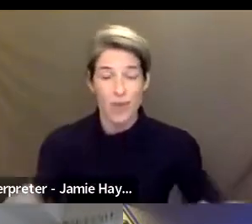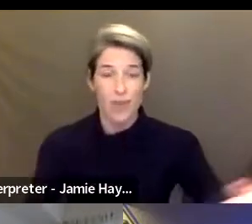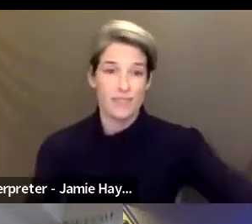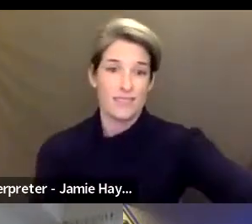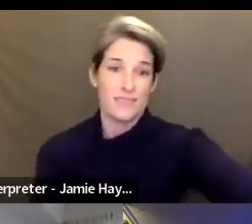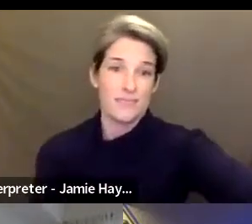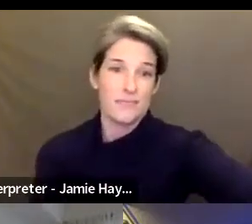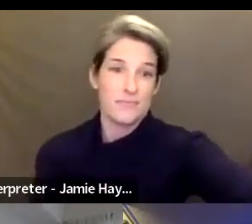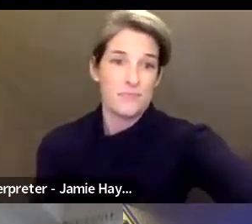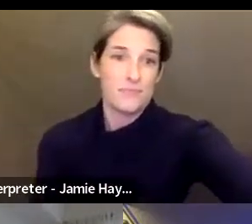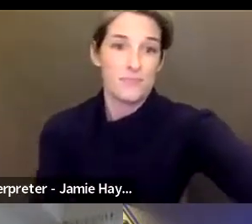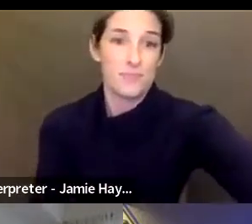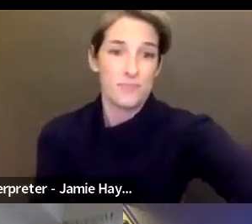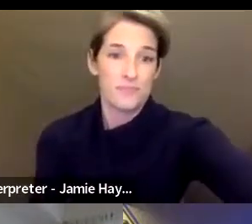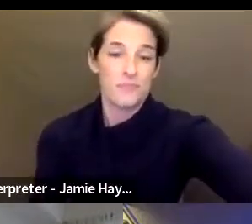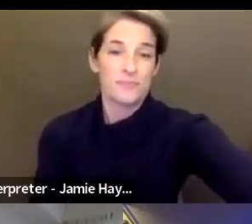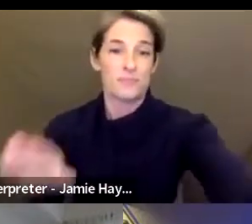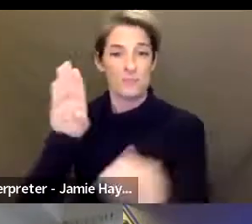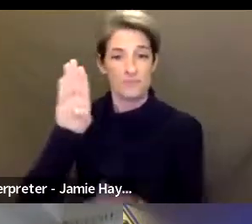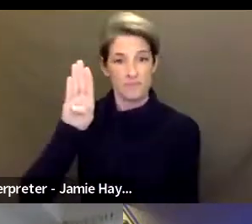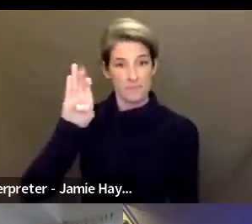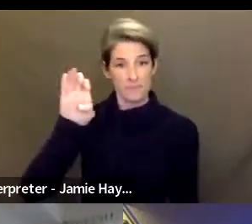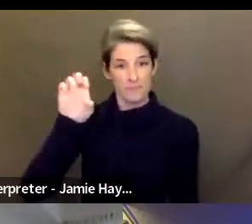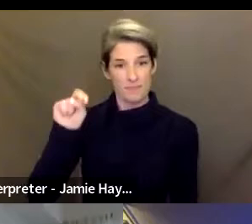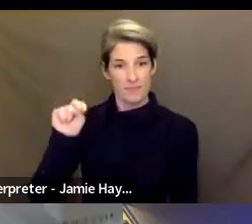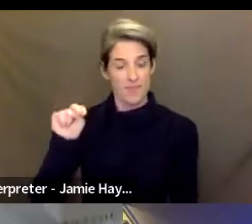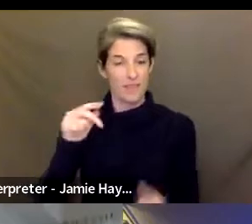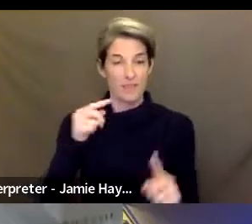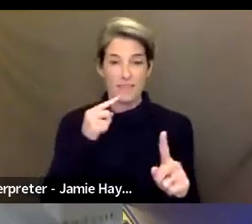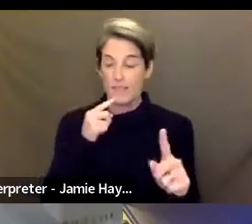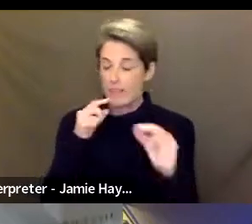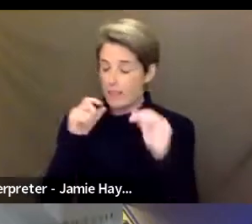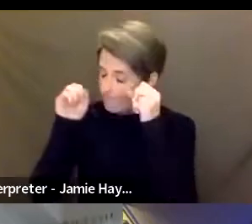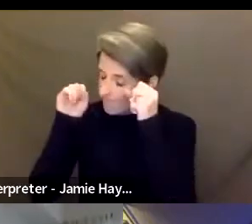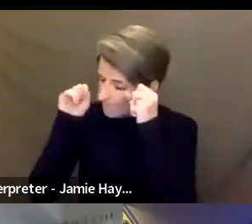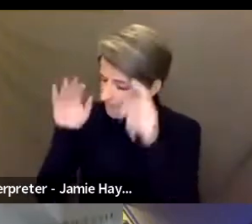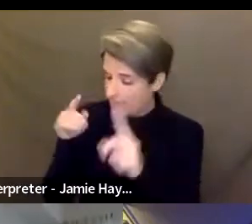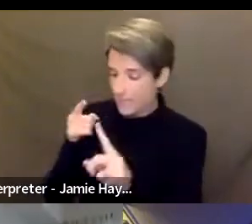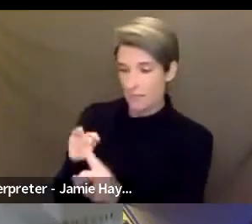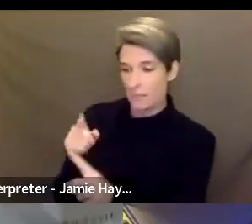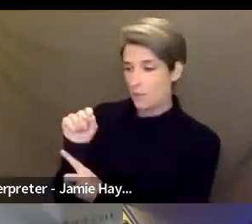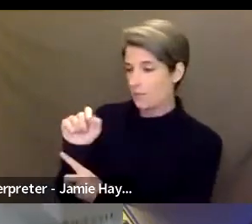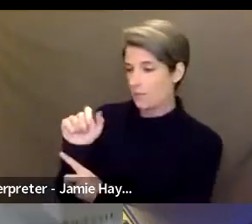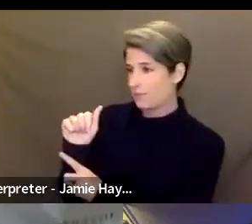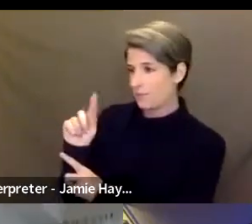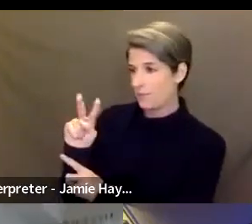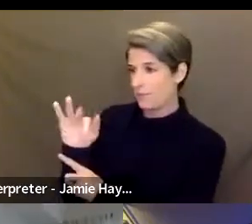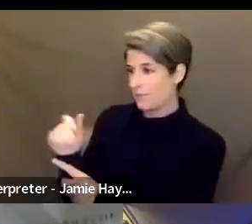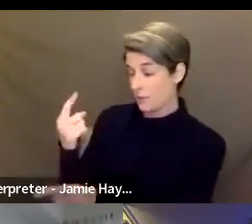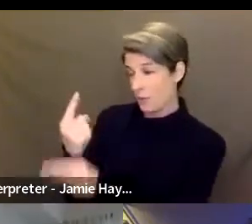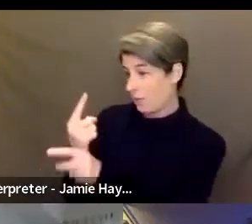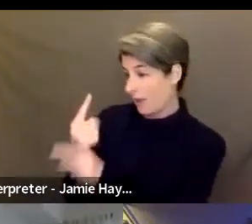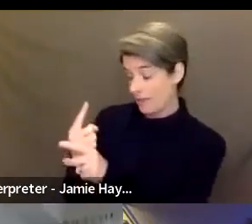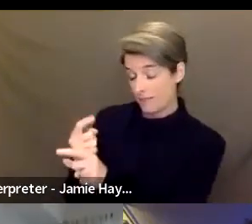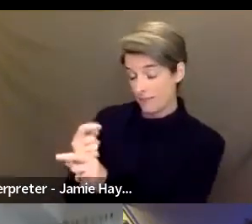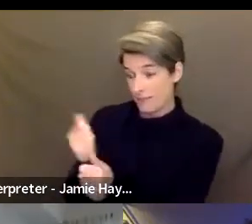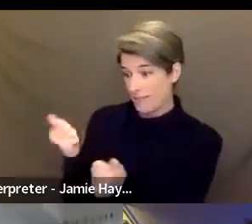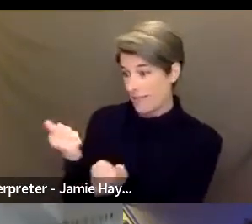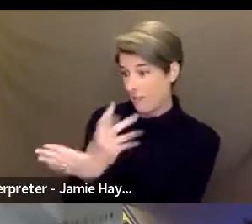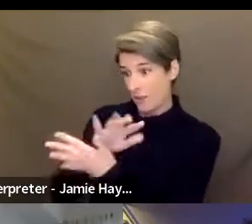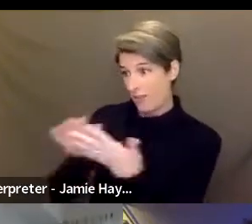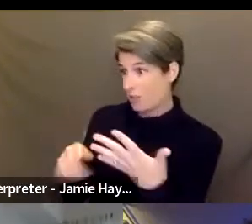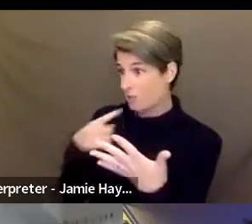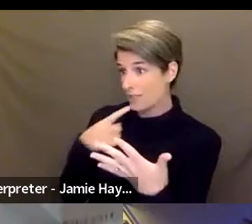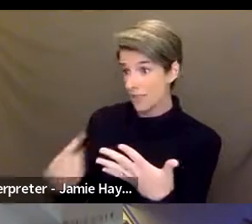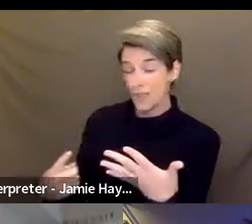If I can jump off of that, there's an amazing points to everything you said. And Thank you. In that